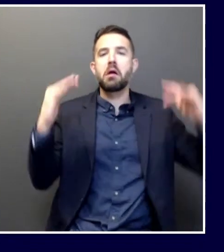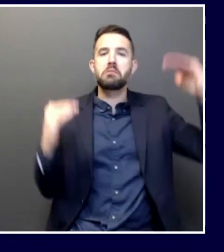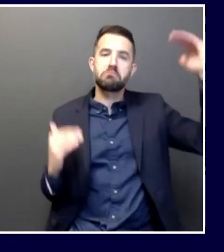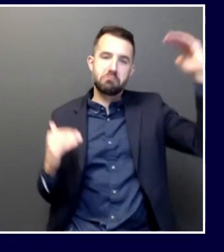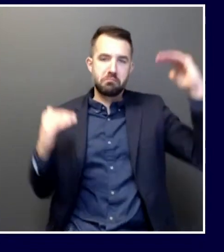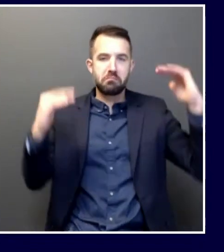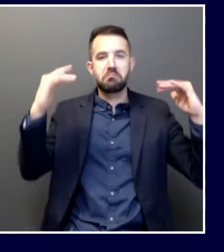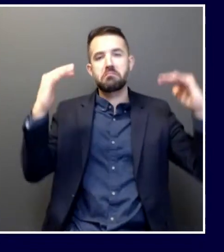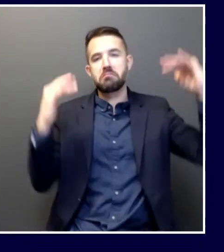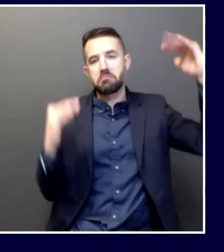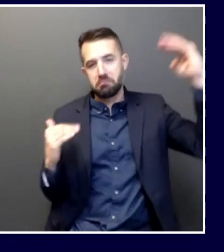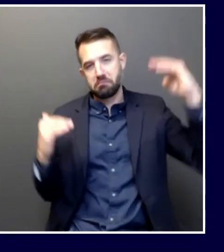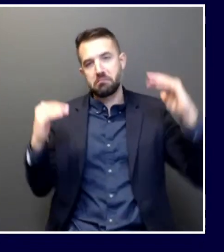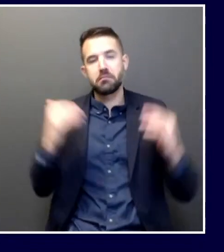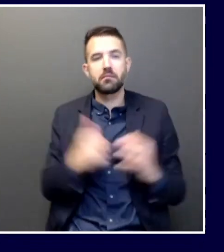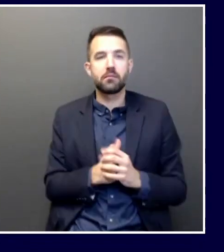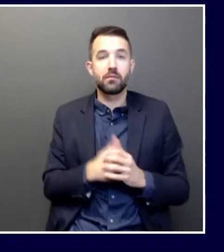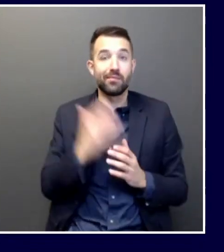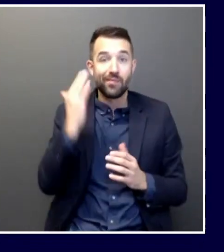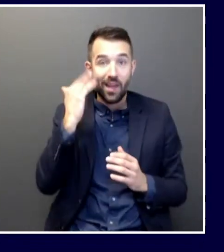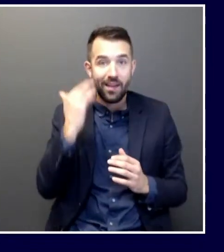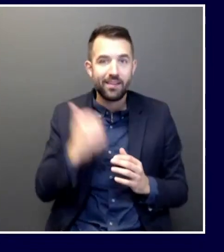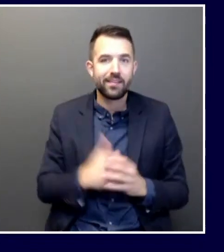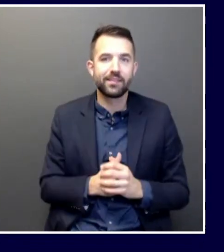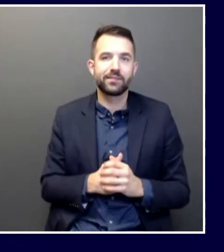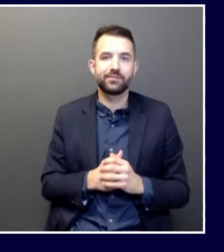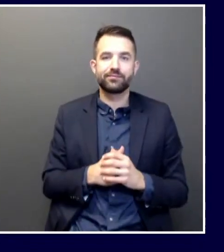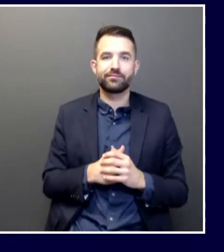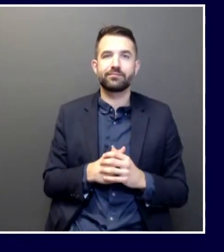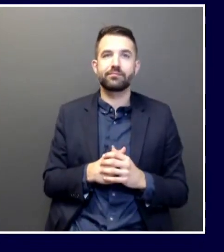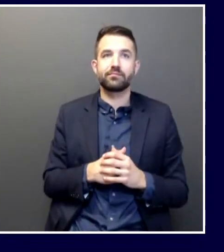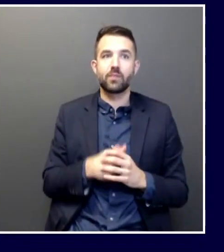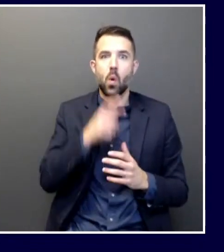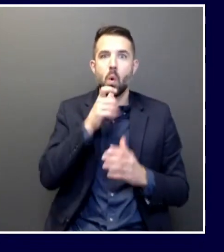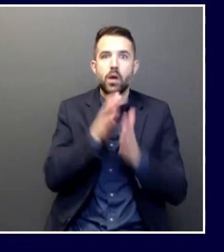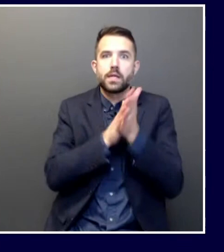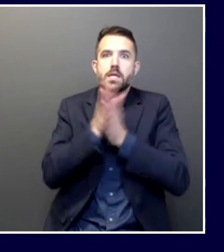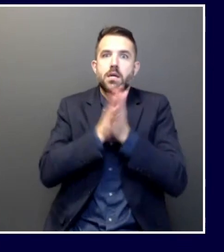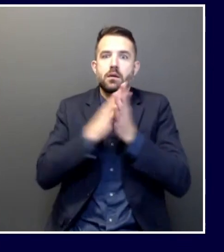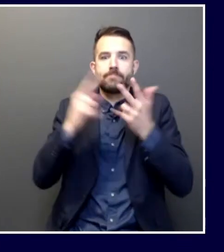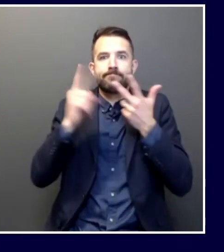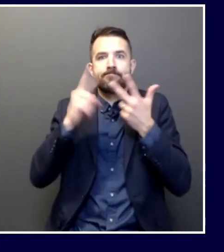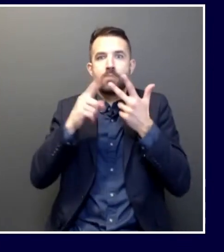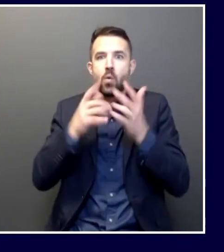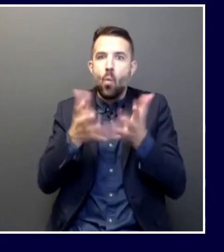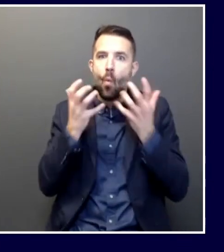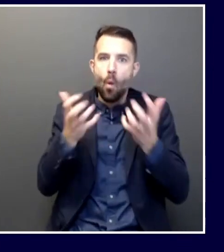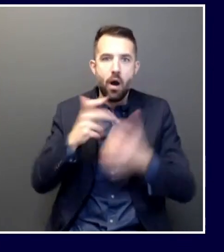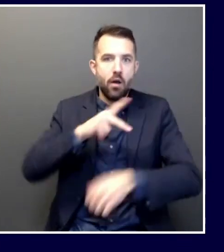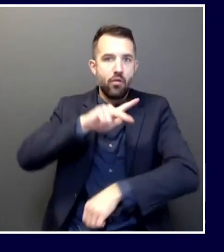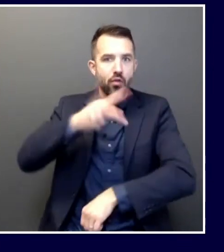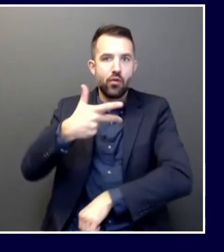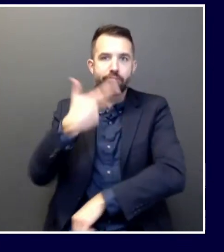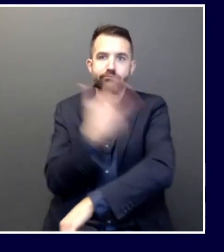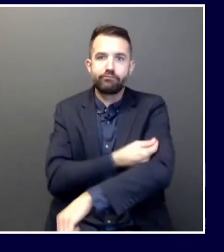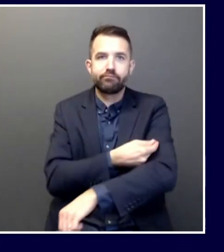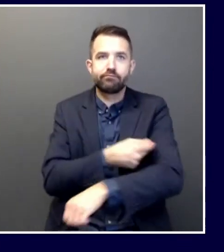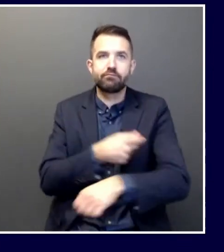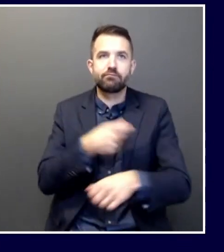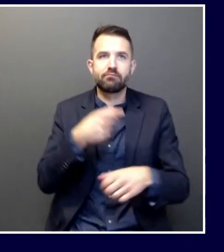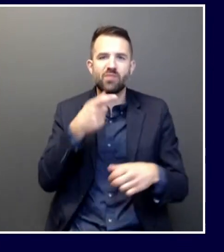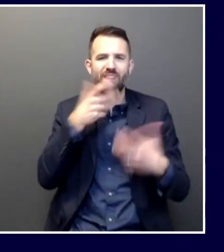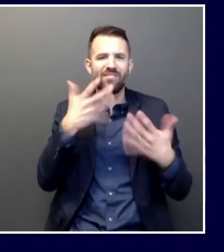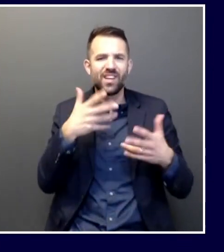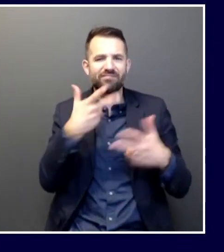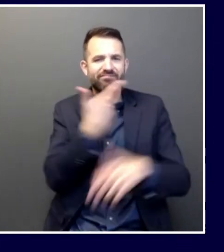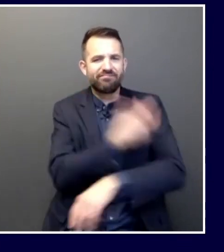things. A lot of the folks who were avidly looking for a booster got their booster. Right now, that's about 79,000 people